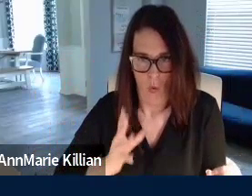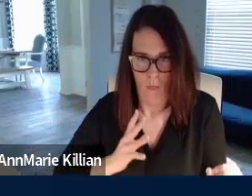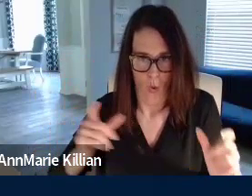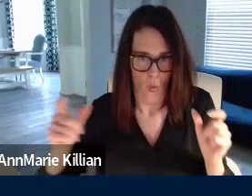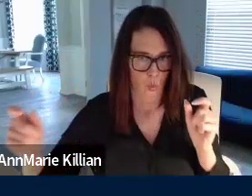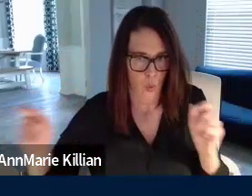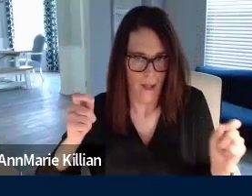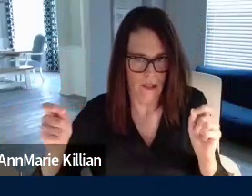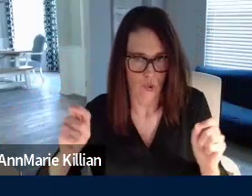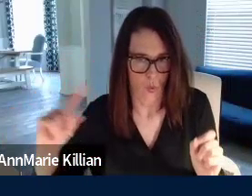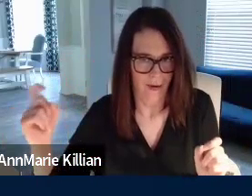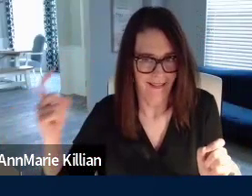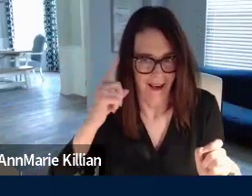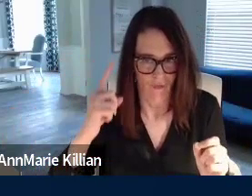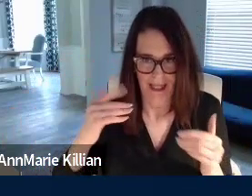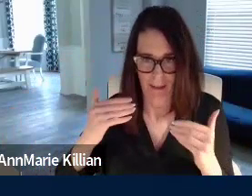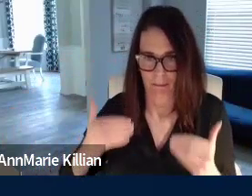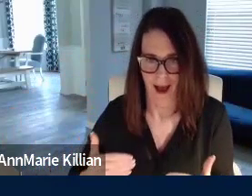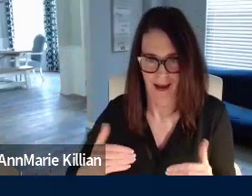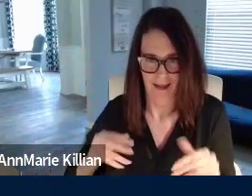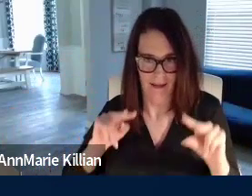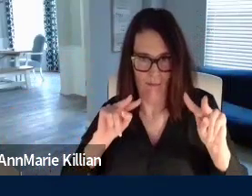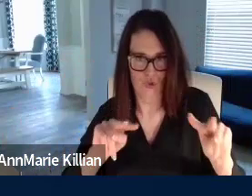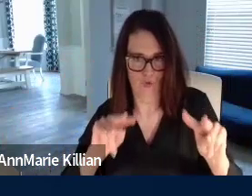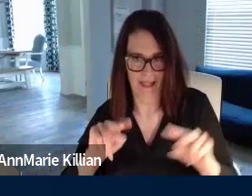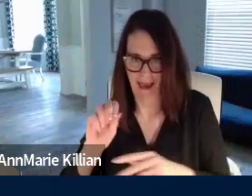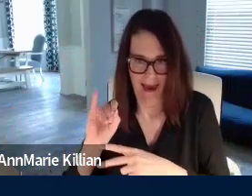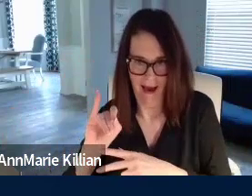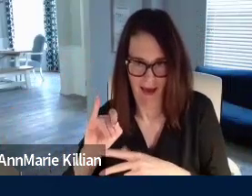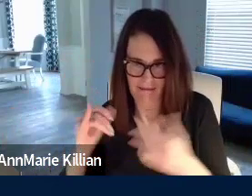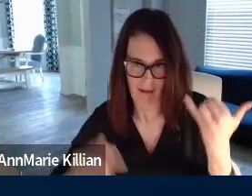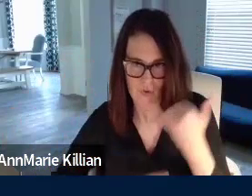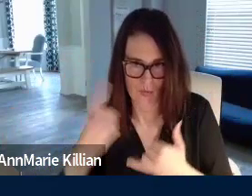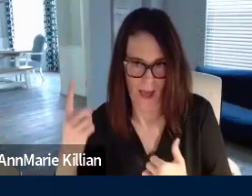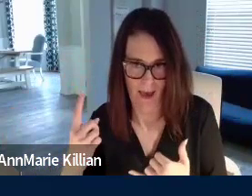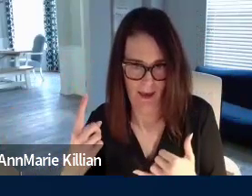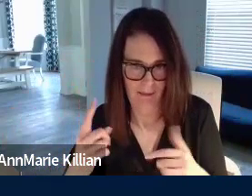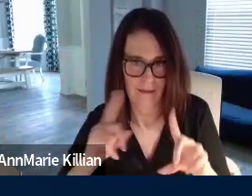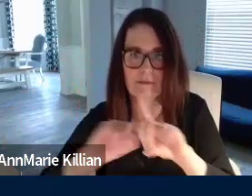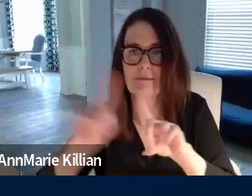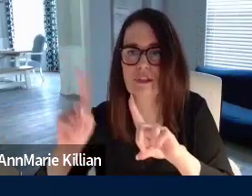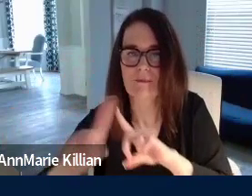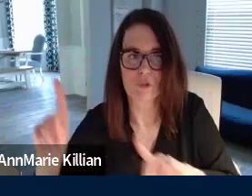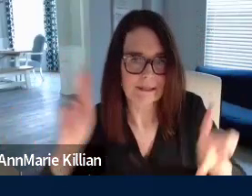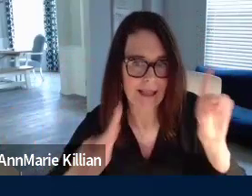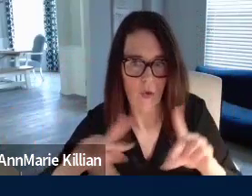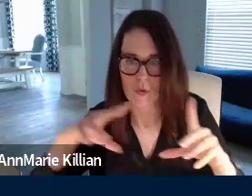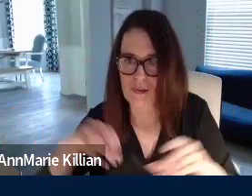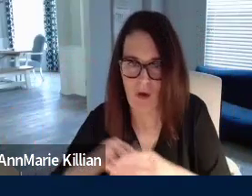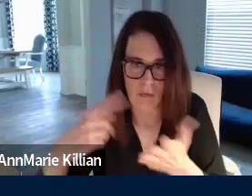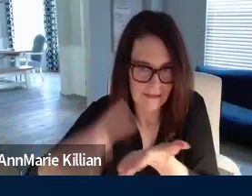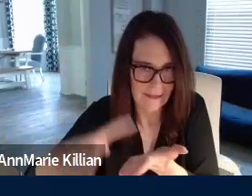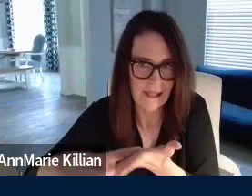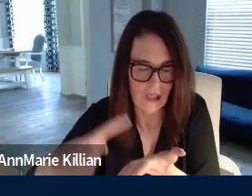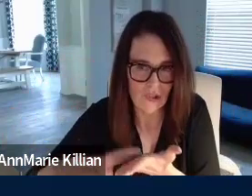that, there's no formal regulation from the government body observing the AI today.